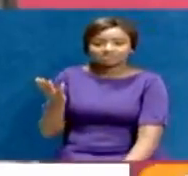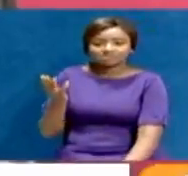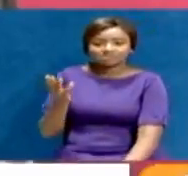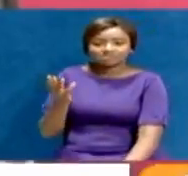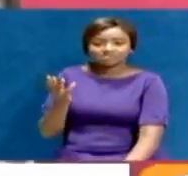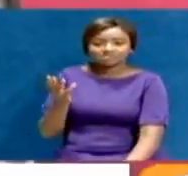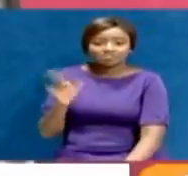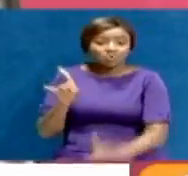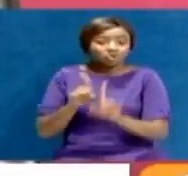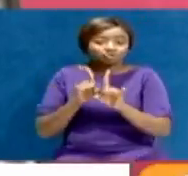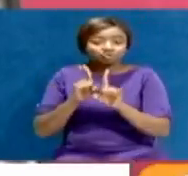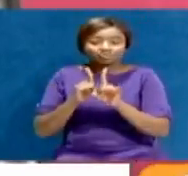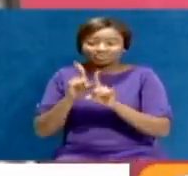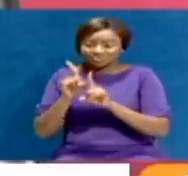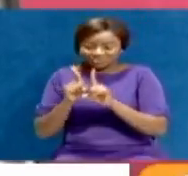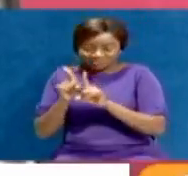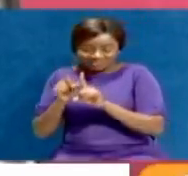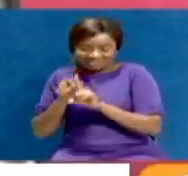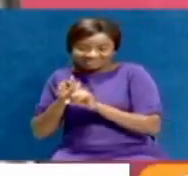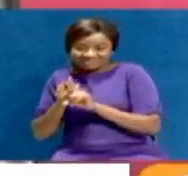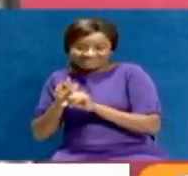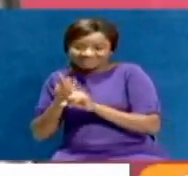for tourism, parks,